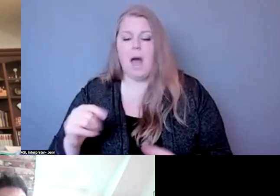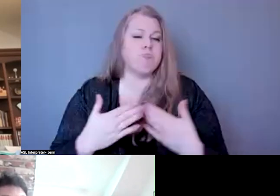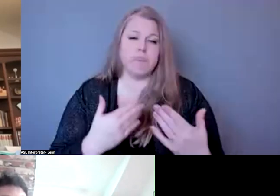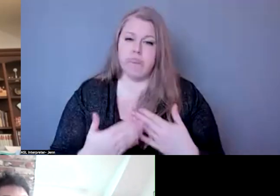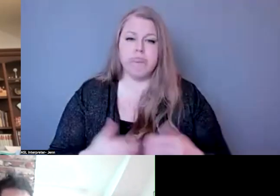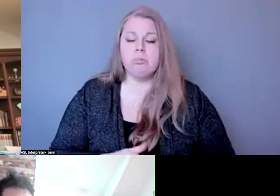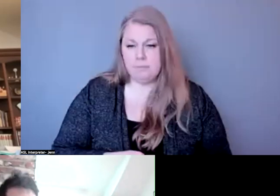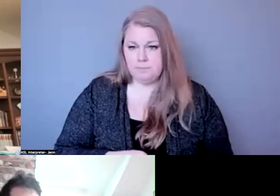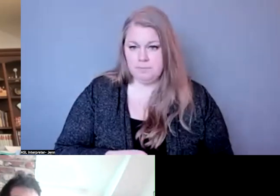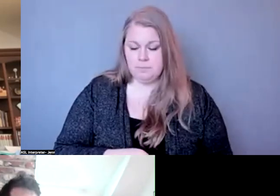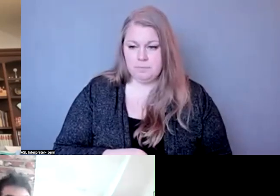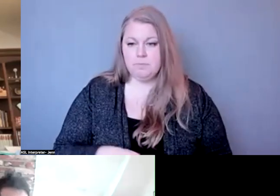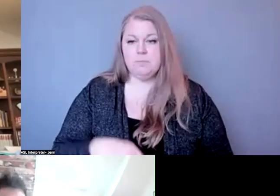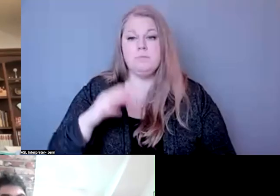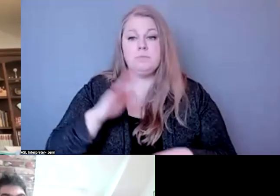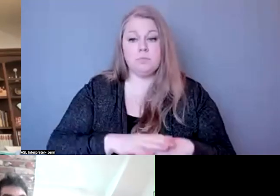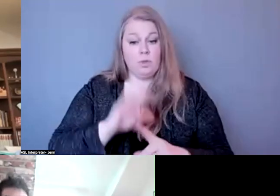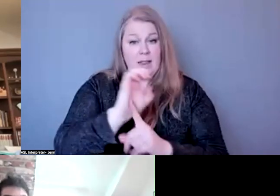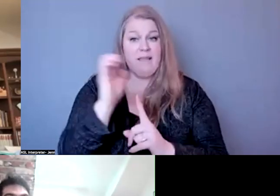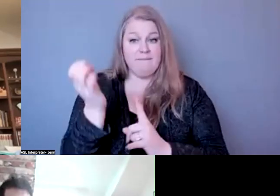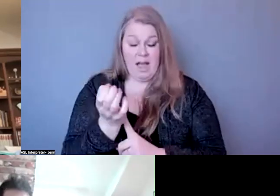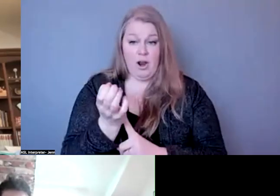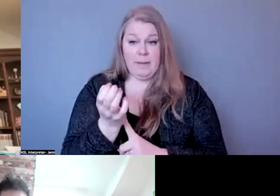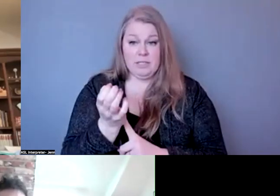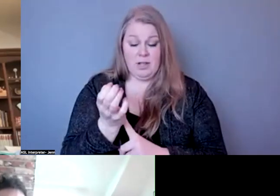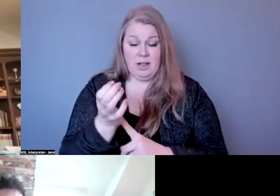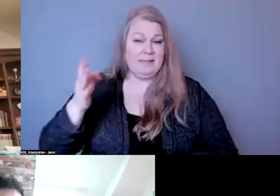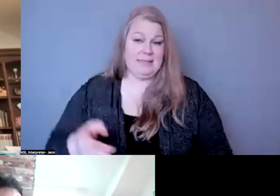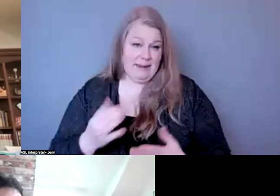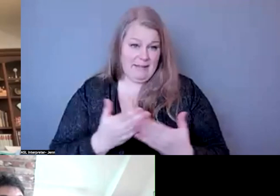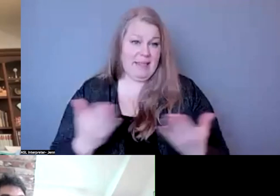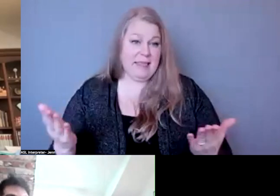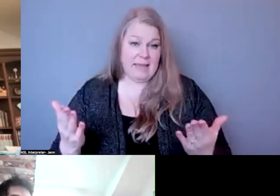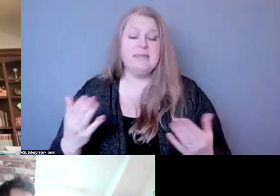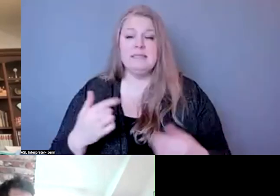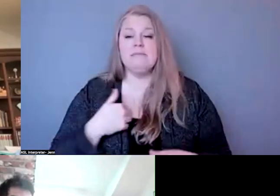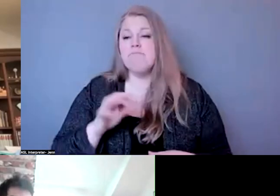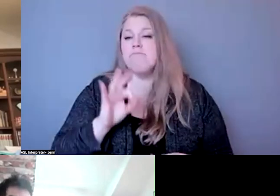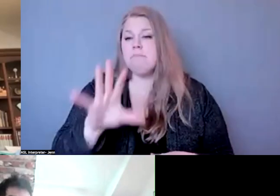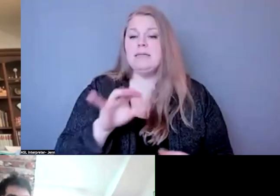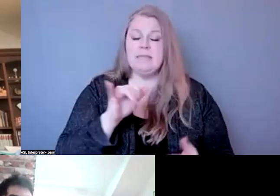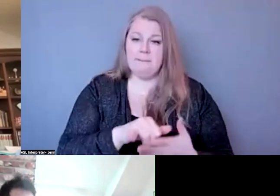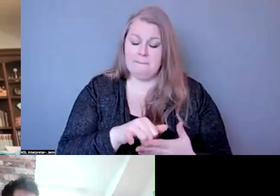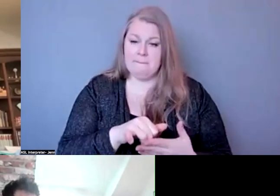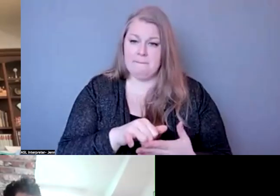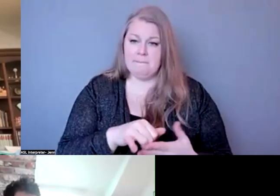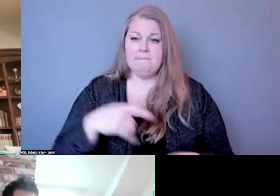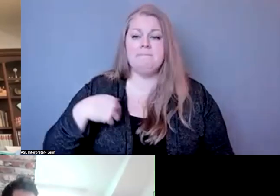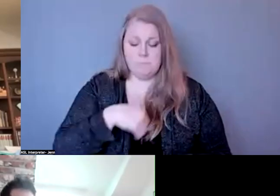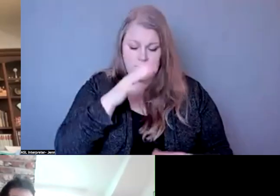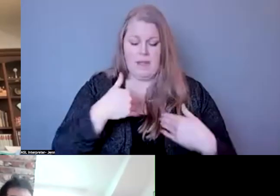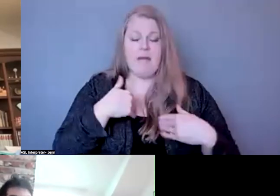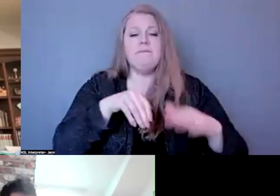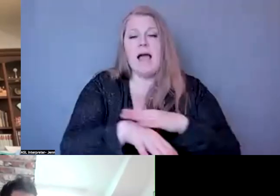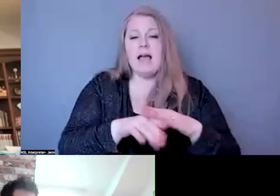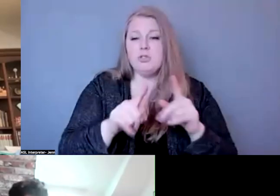Right? On the environmental side of things, I'm positing that we will have access to